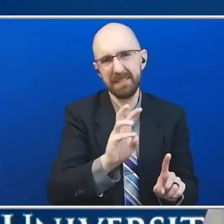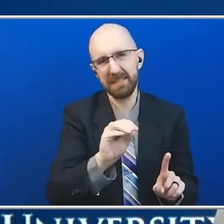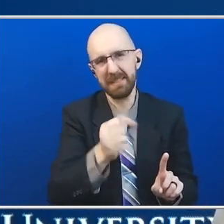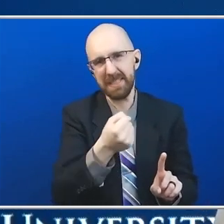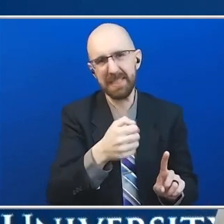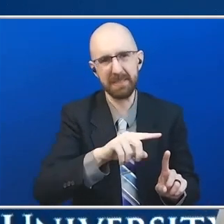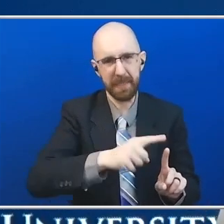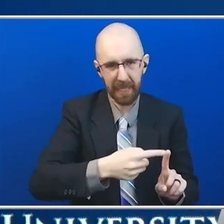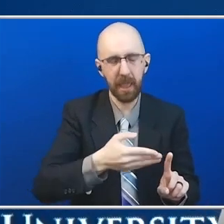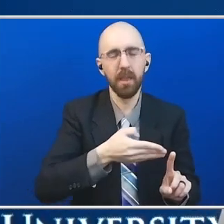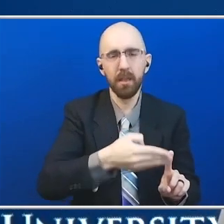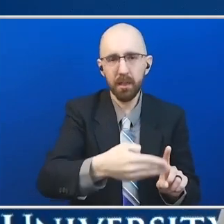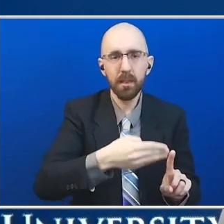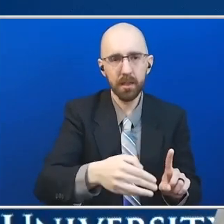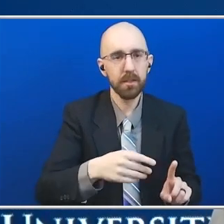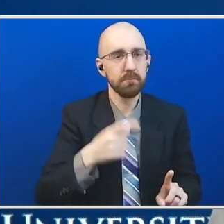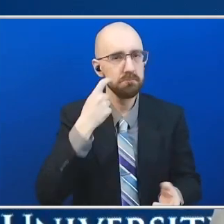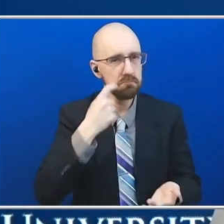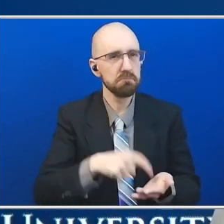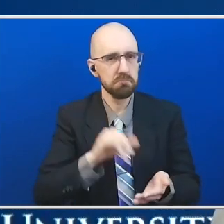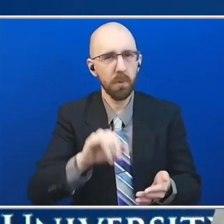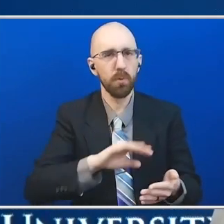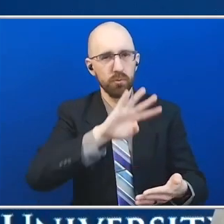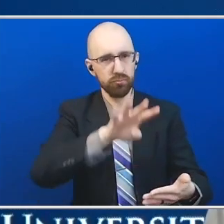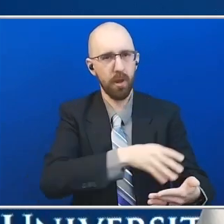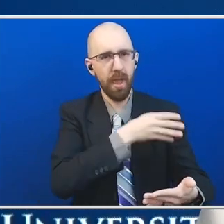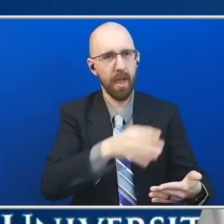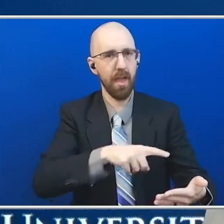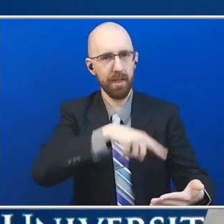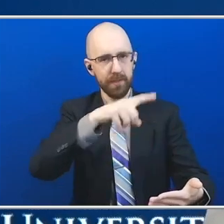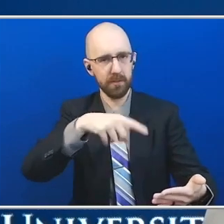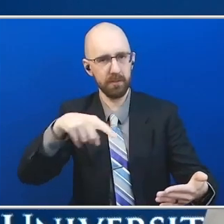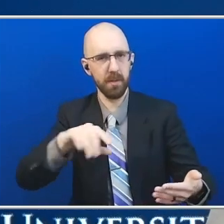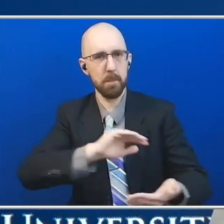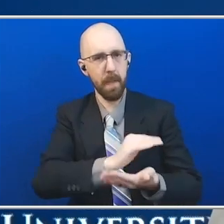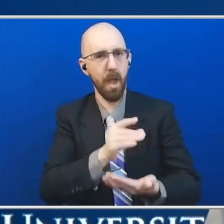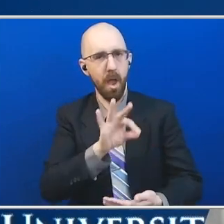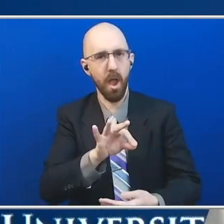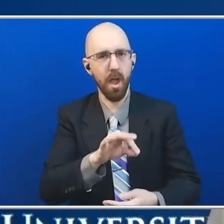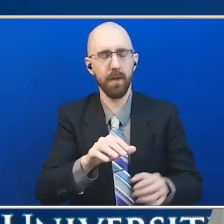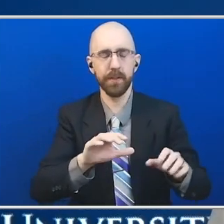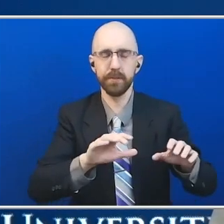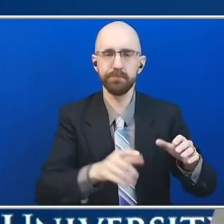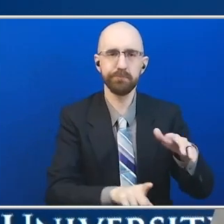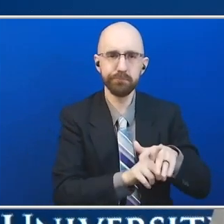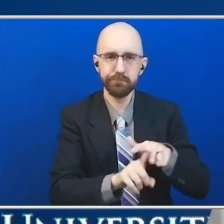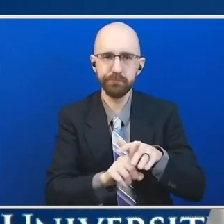tell if you look at some of those graphs about the amount of cases of measles as well as deaths,